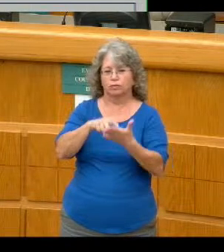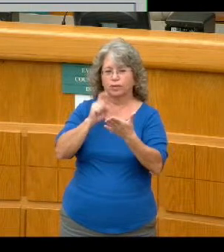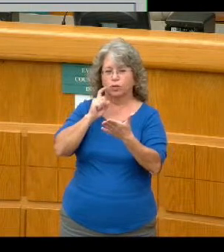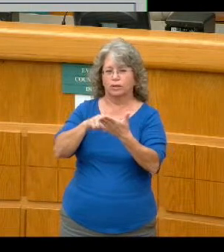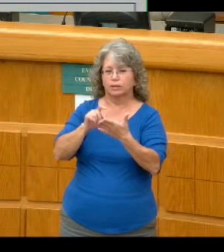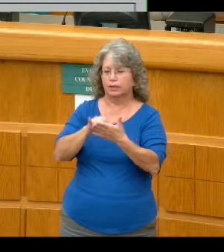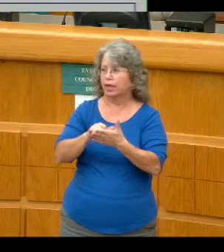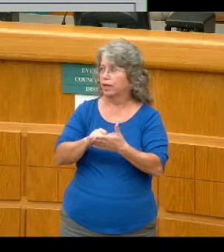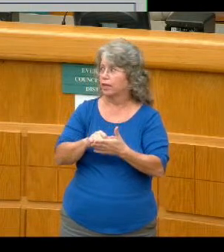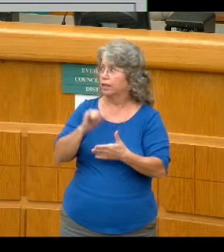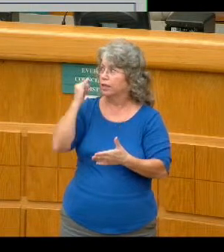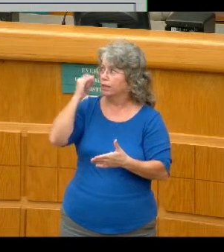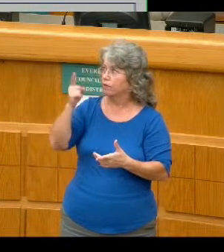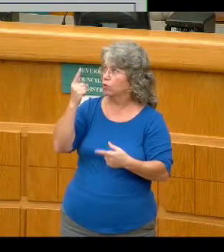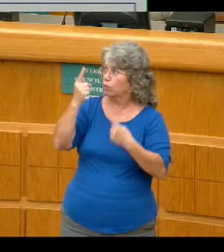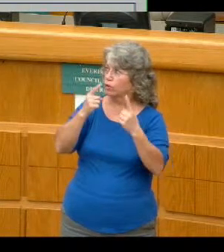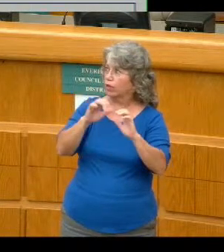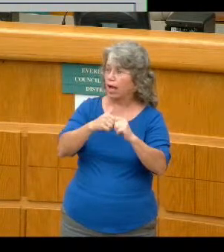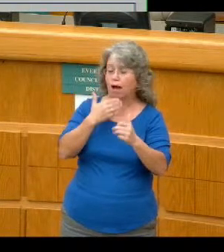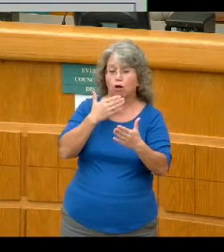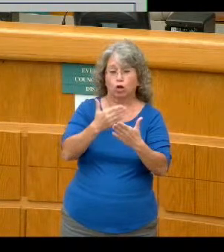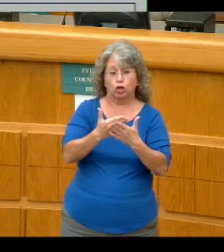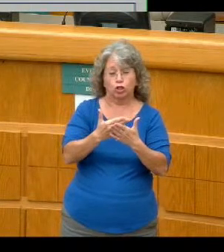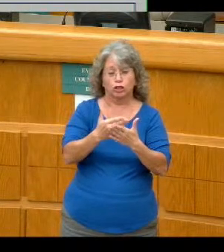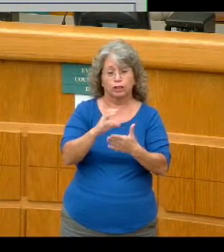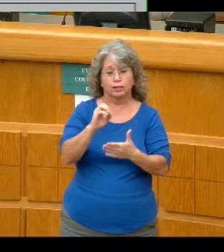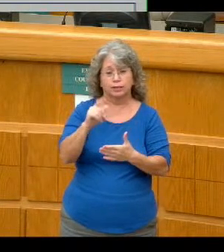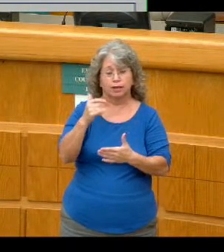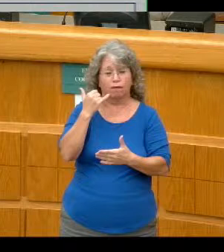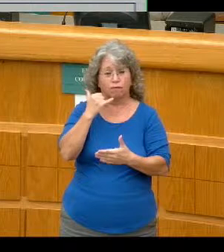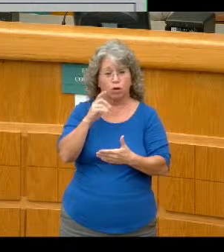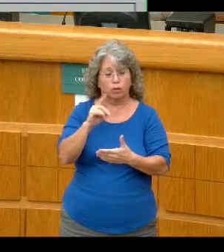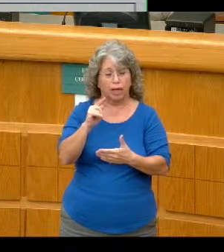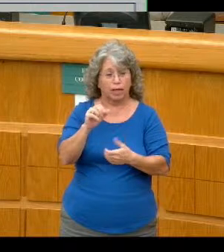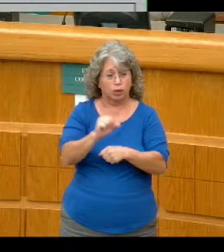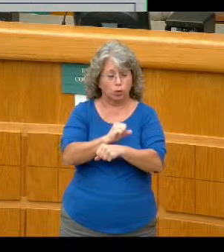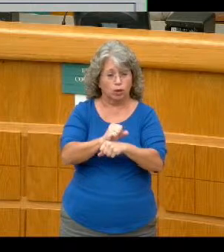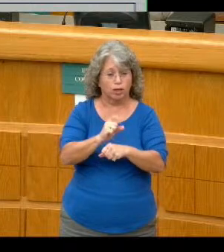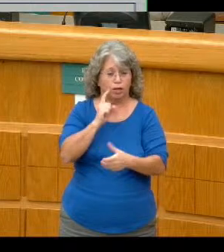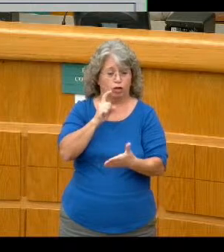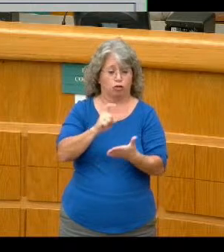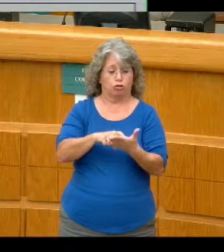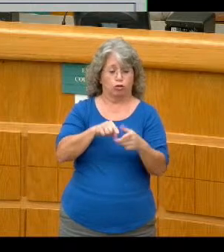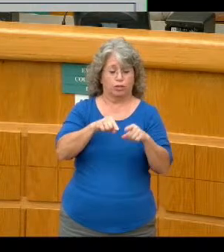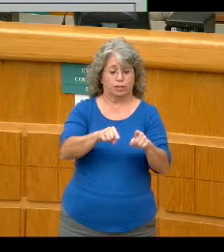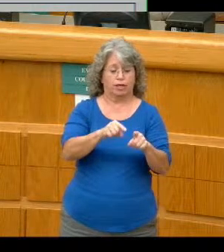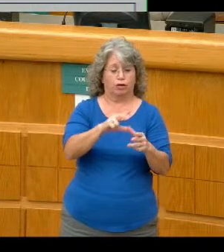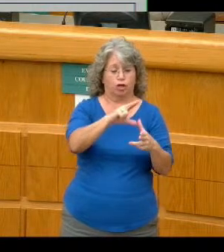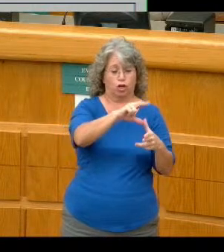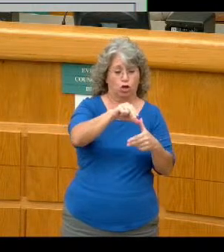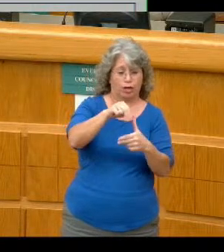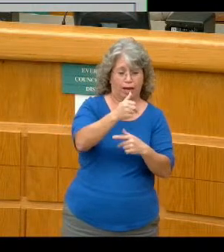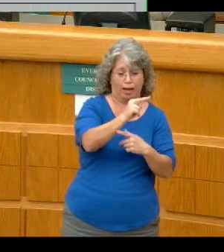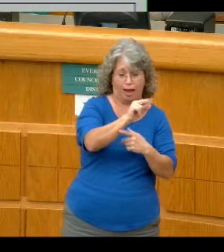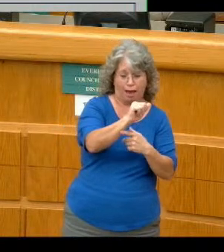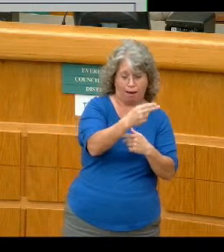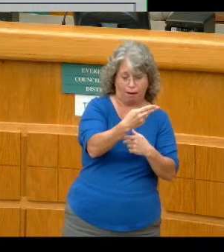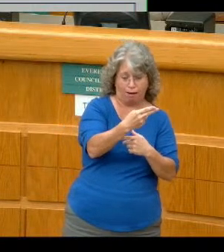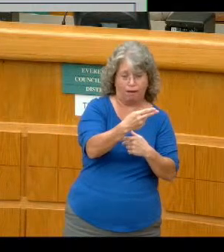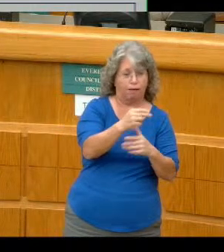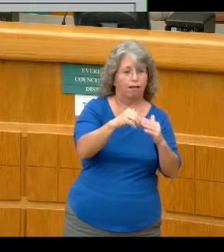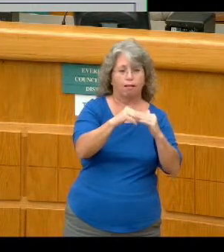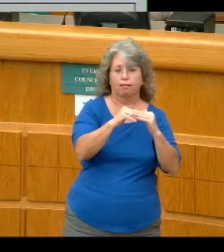just in case you're wondering, like, how good does the cell phone data work, you can see that there was a very low amount of distance traveled during Hurricane